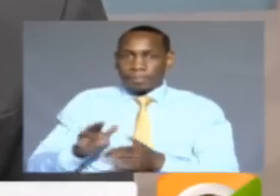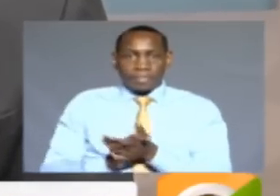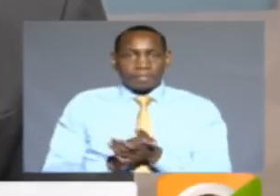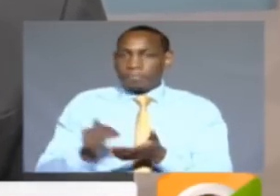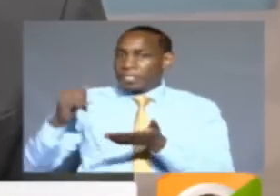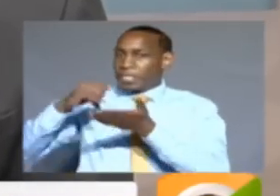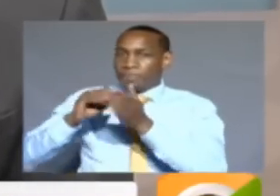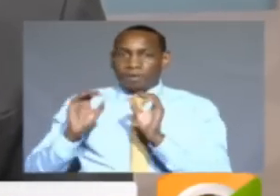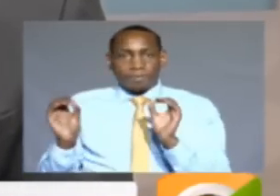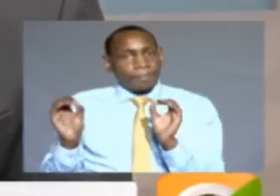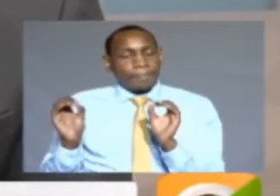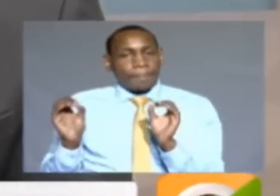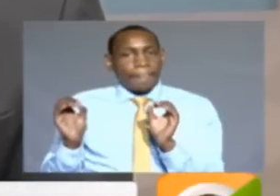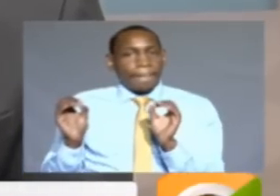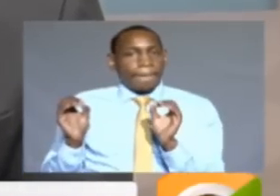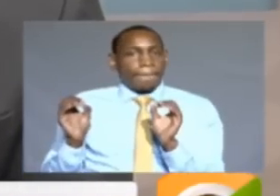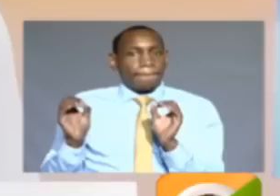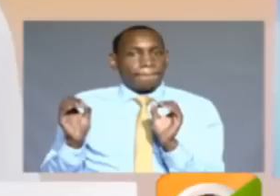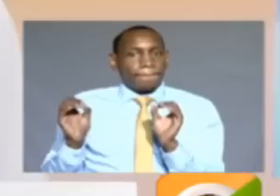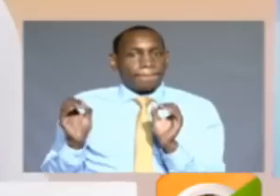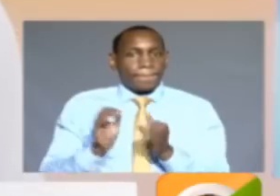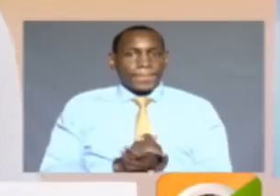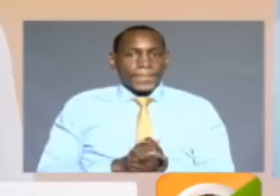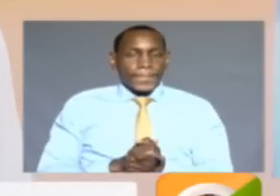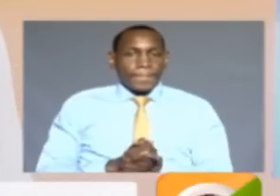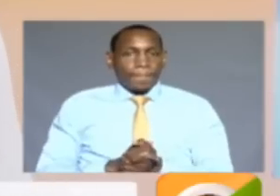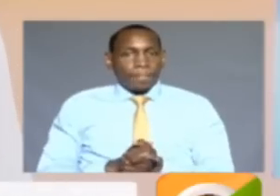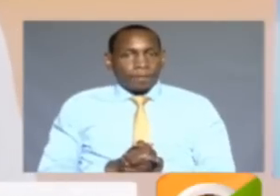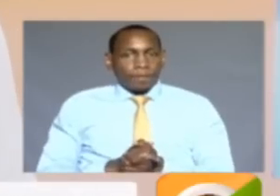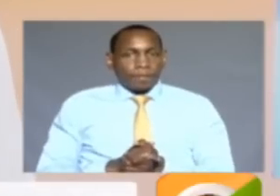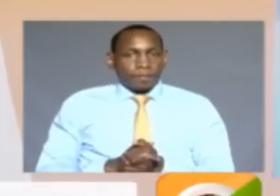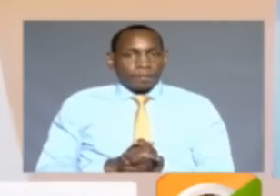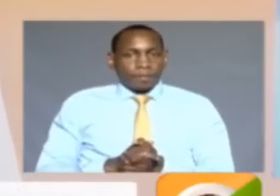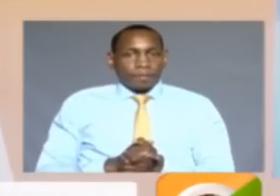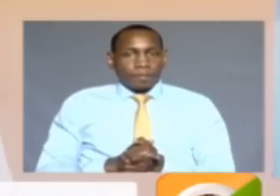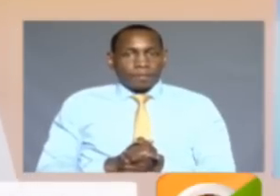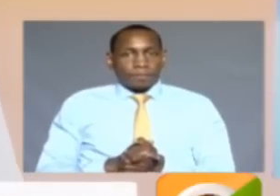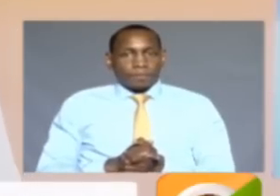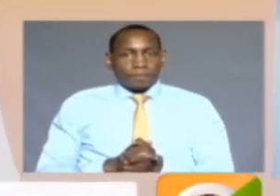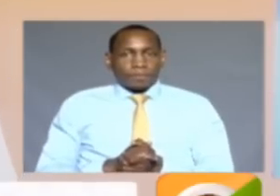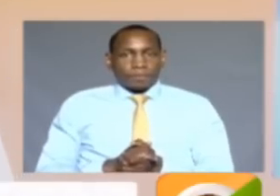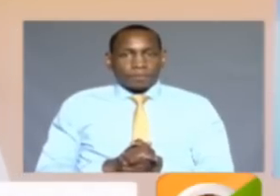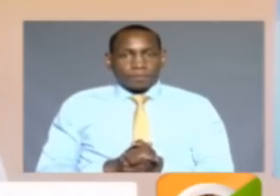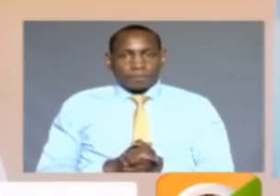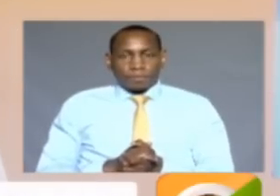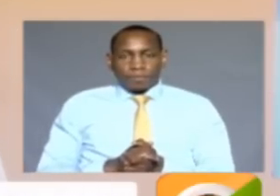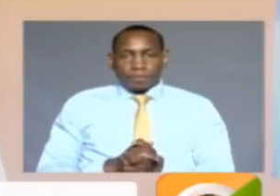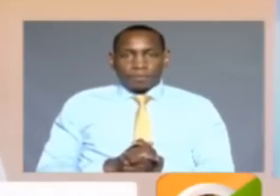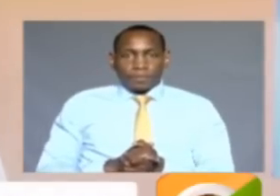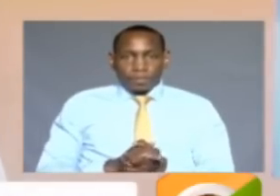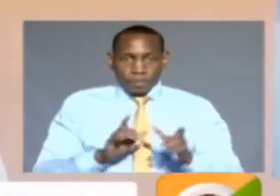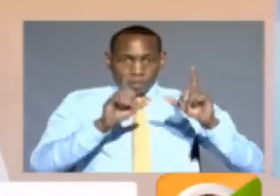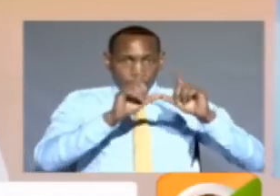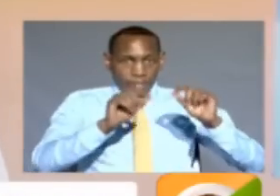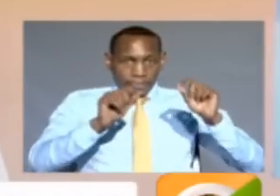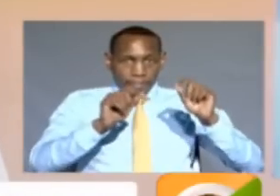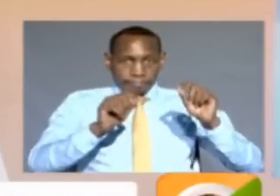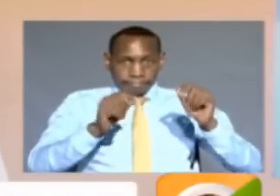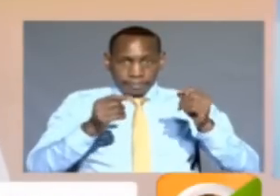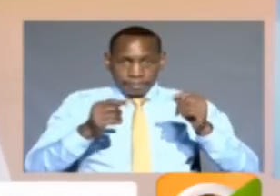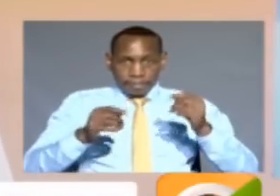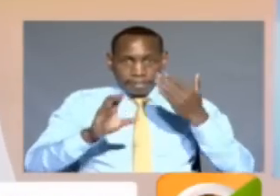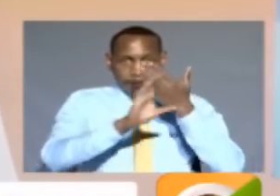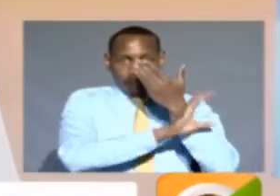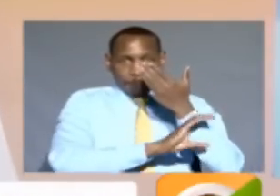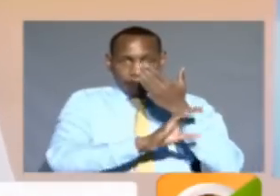Look, it's a statement that we are not a country that really respects institutions. We are not